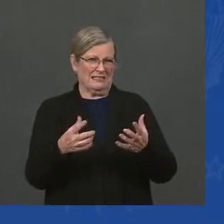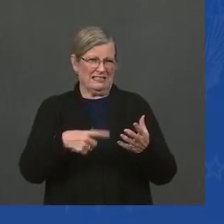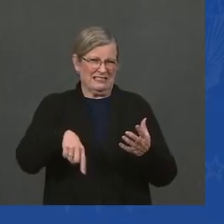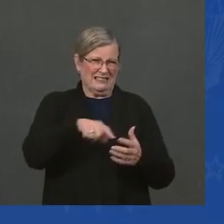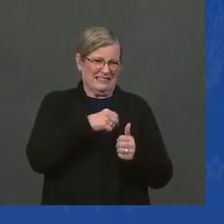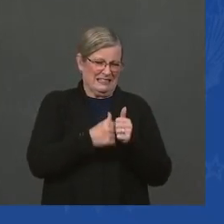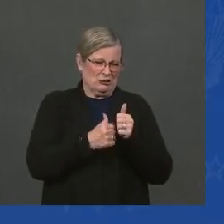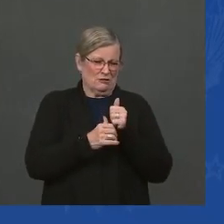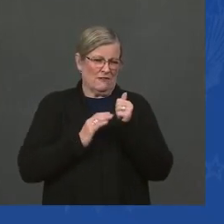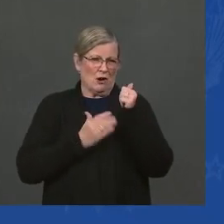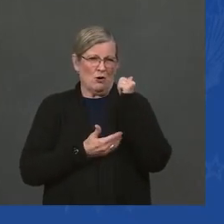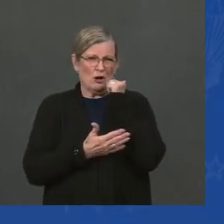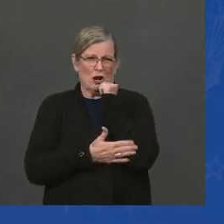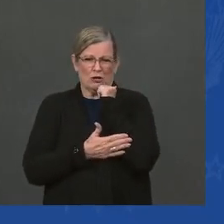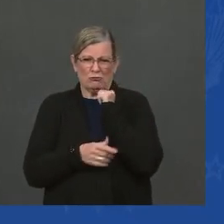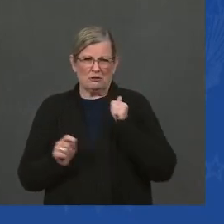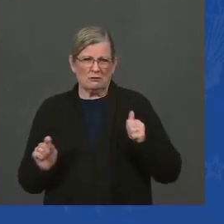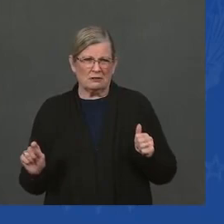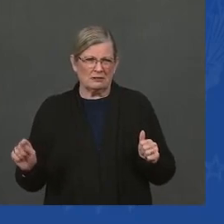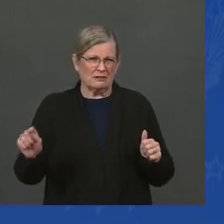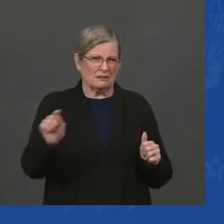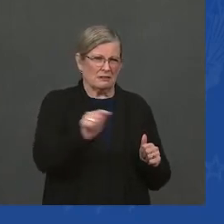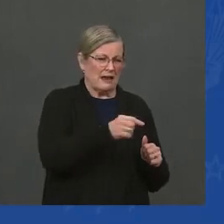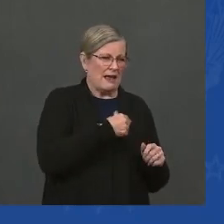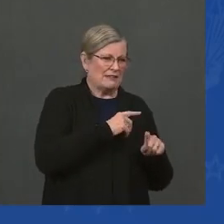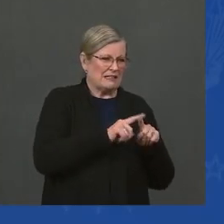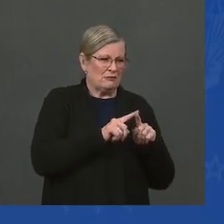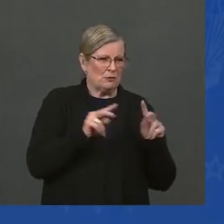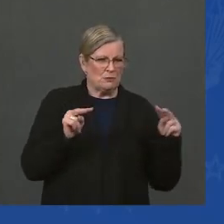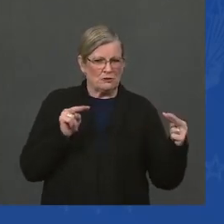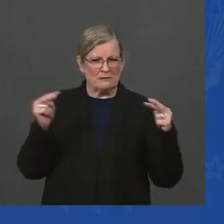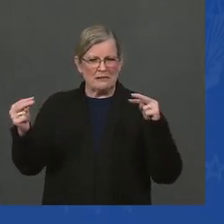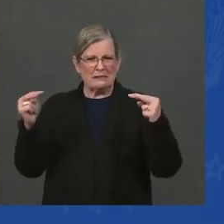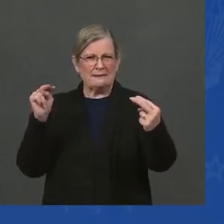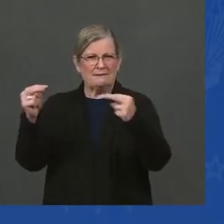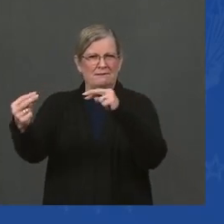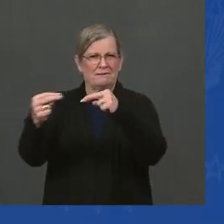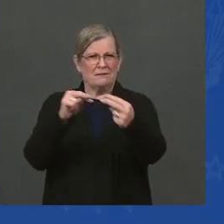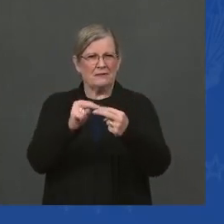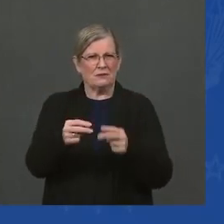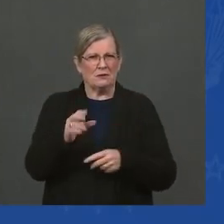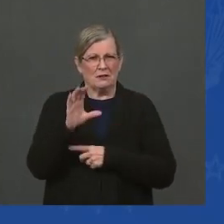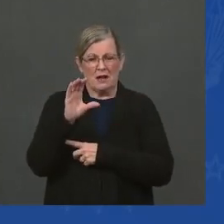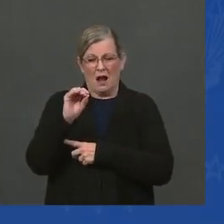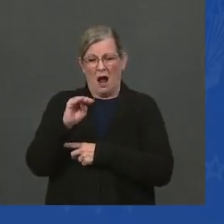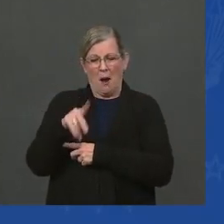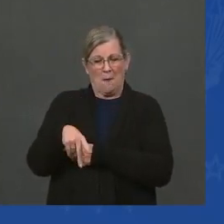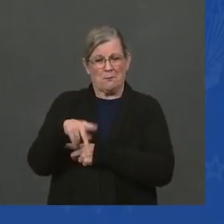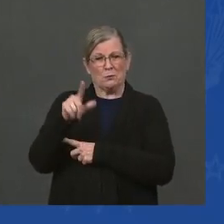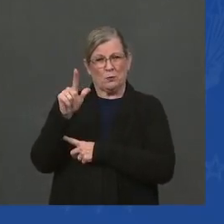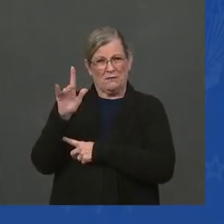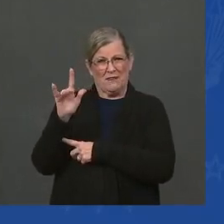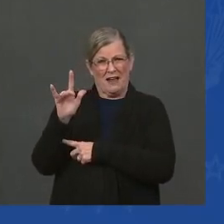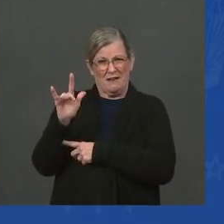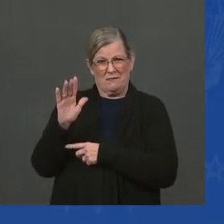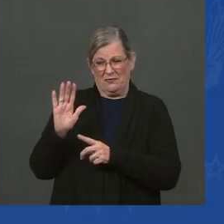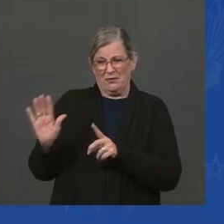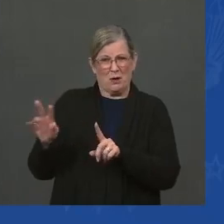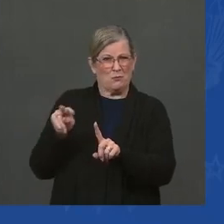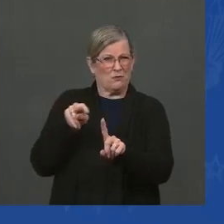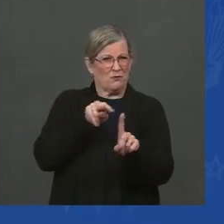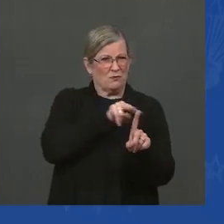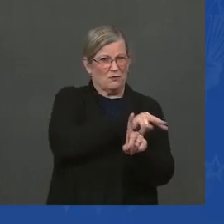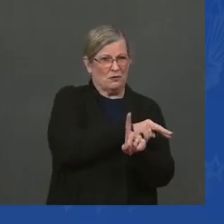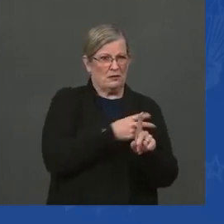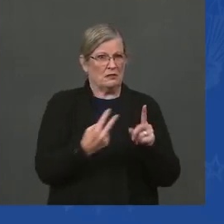different perspective than they did at COP25. I think there is, I mean, not because of